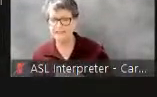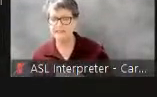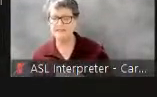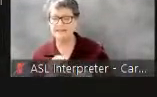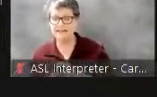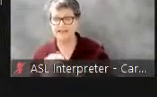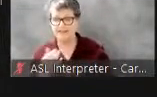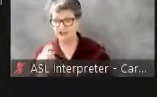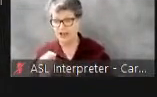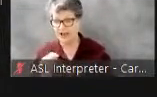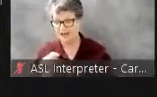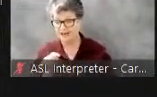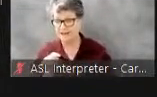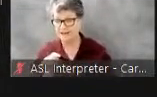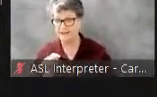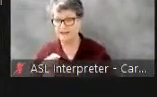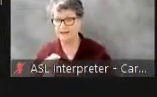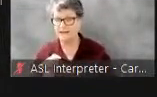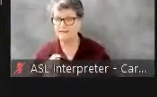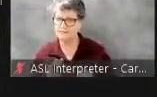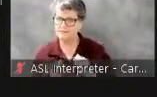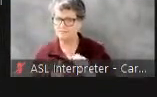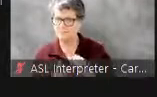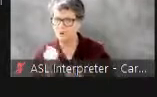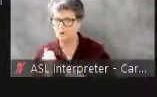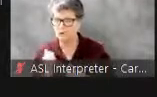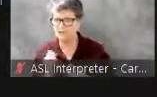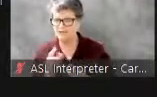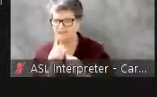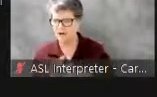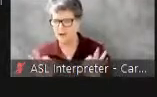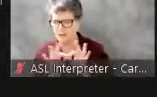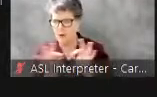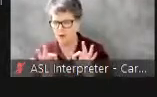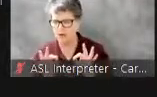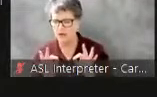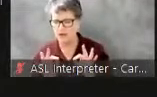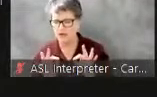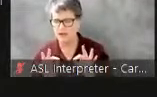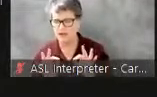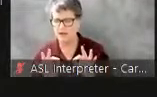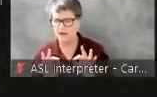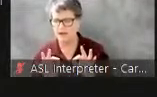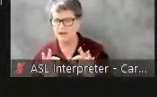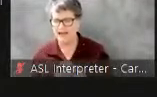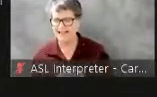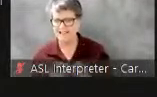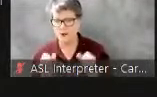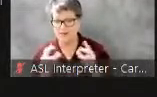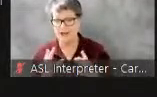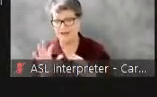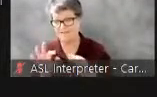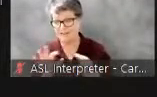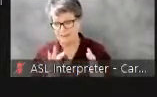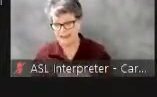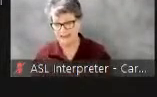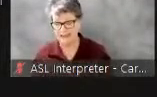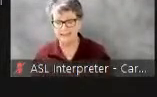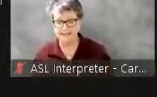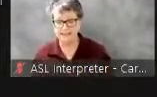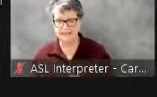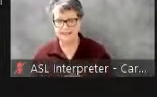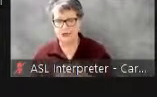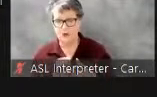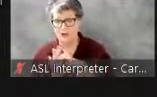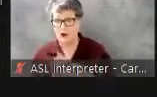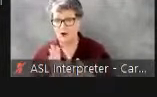chat, much of this is very important as it serves a lot of feedback to us in regards to the